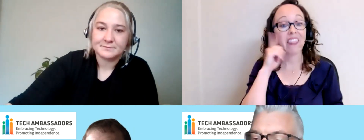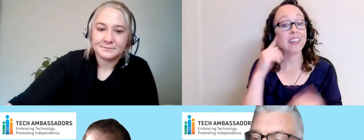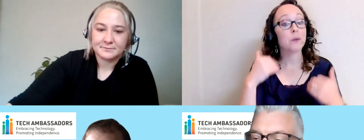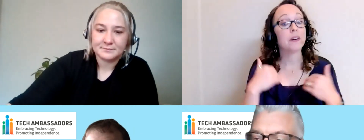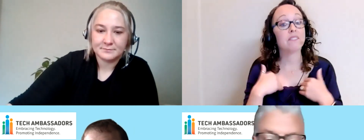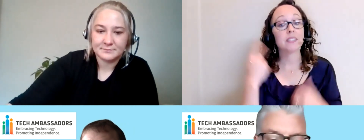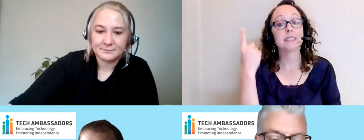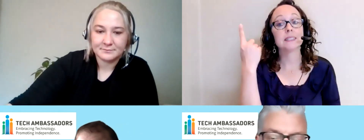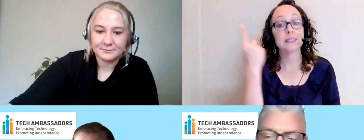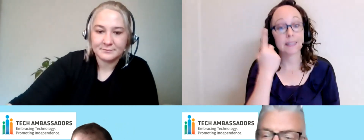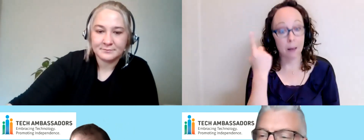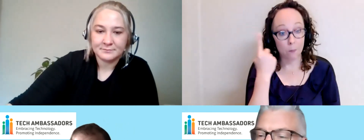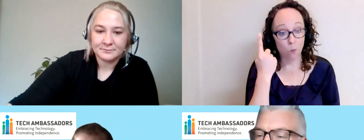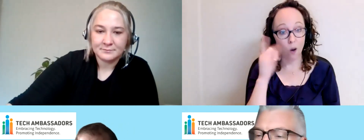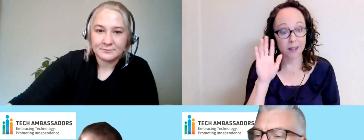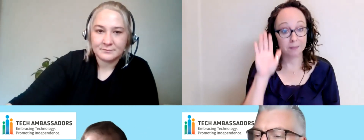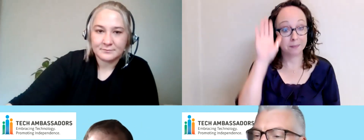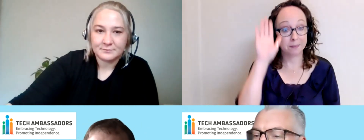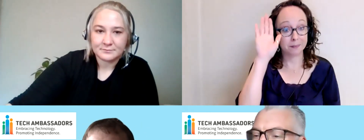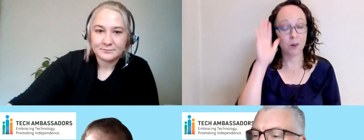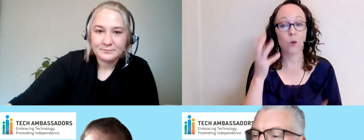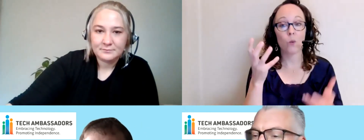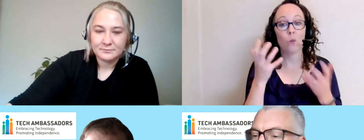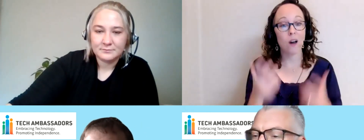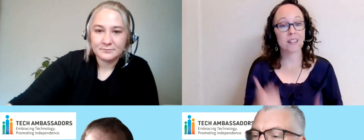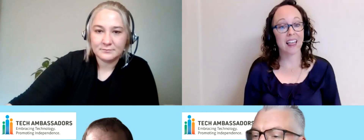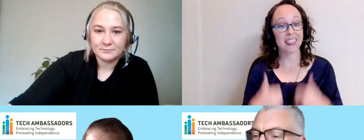would like to ask a question live here.